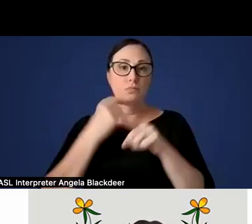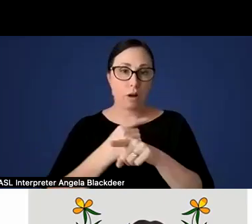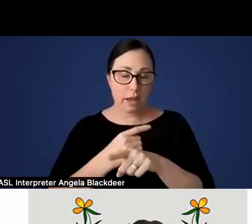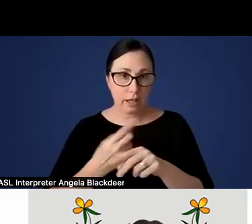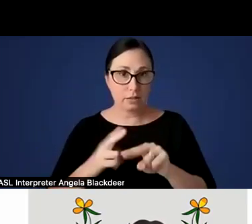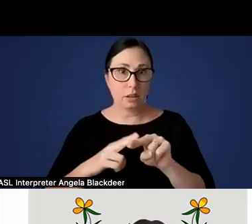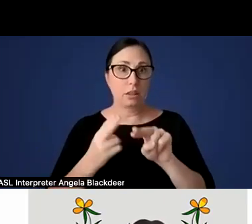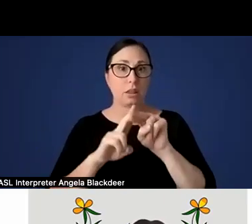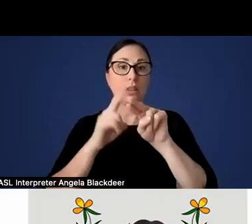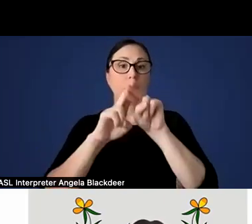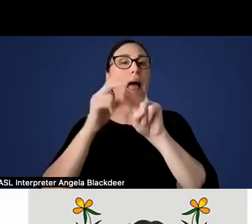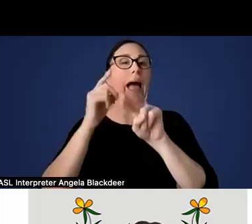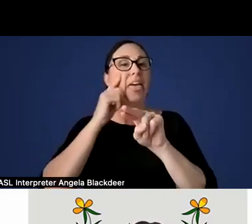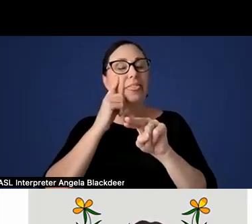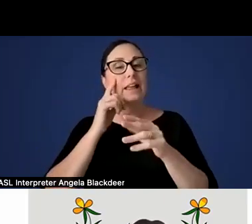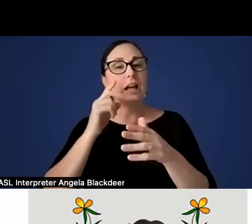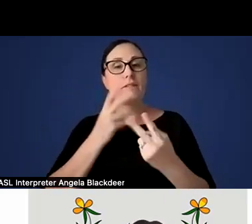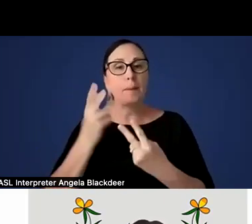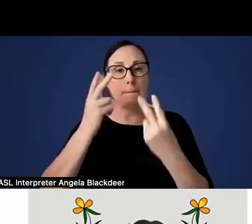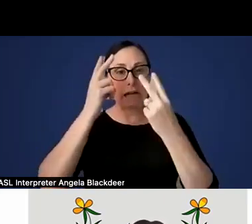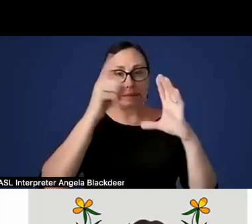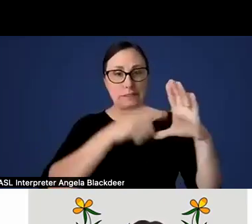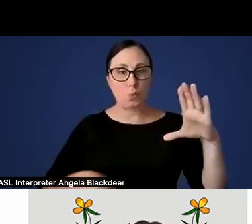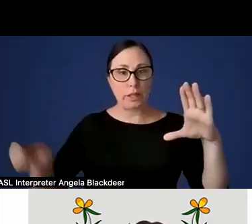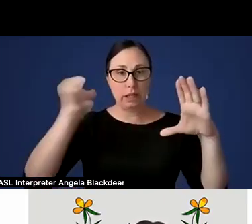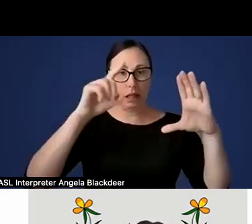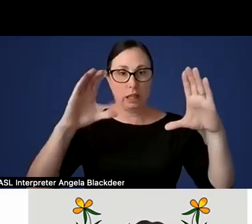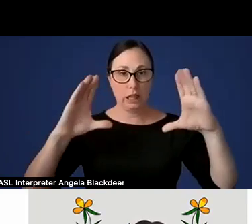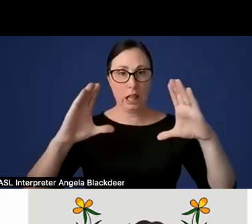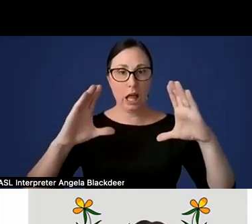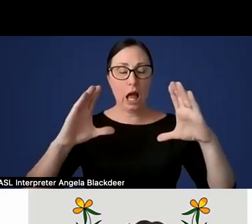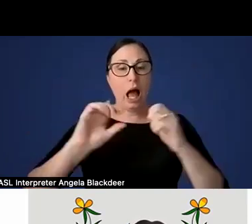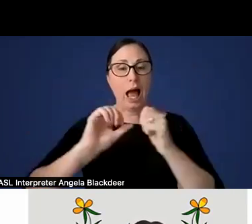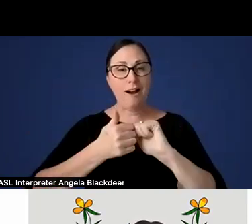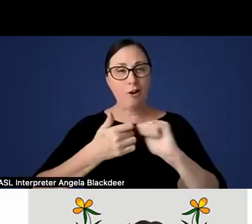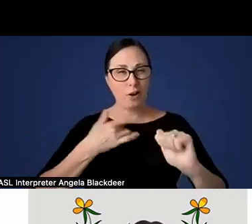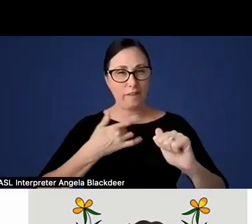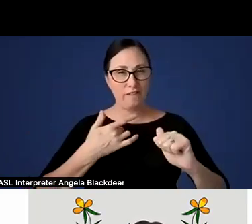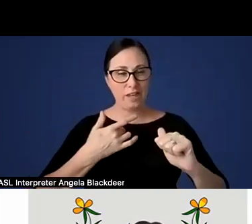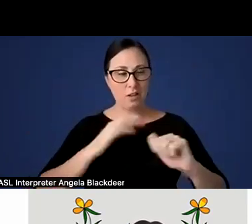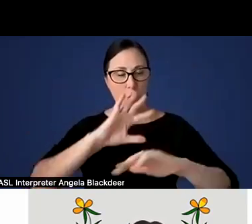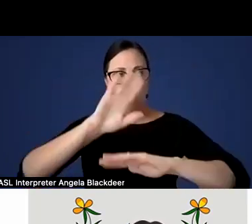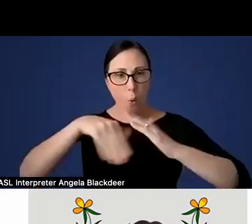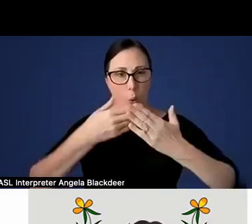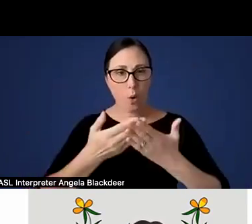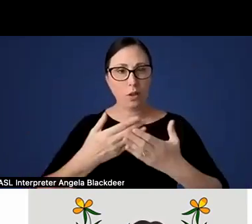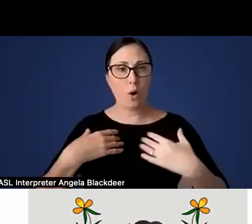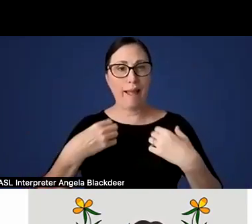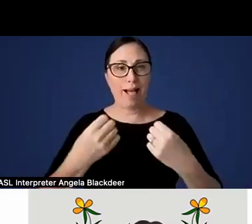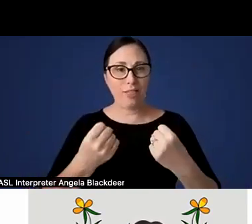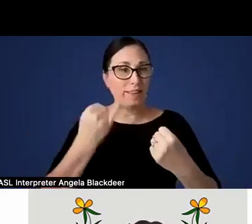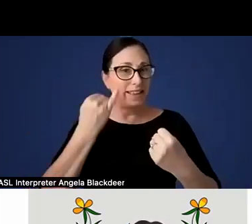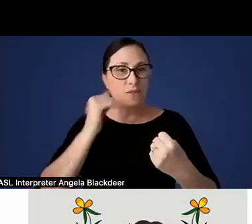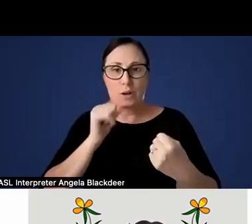think of the medicine wheel. How can we feel whole or healthy if we're not able to have basic needs